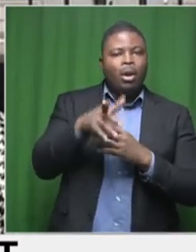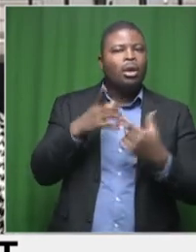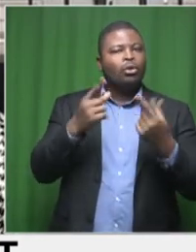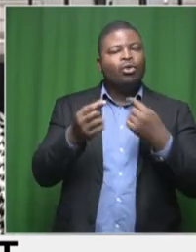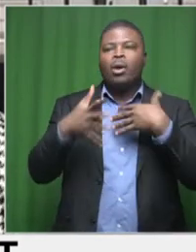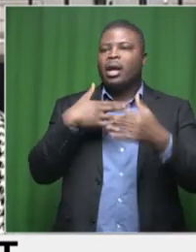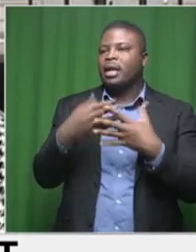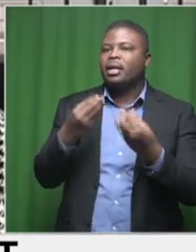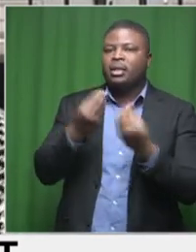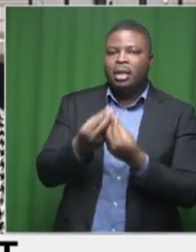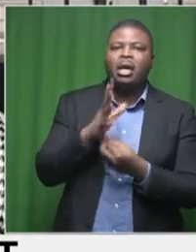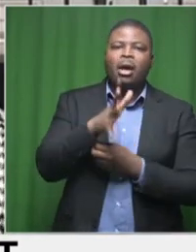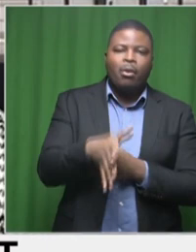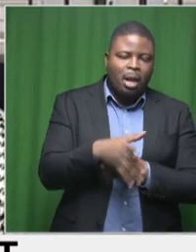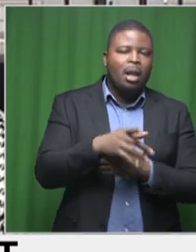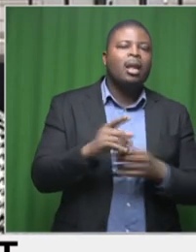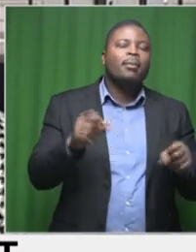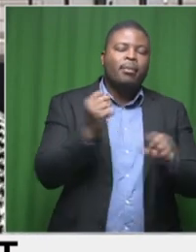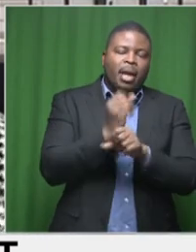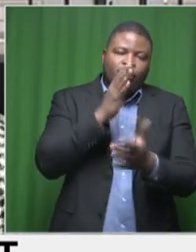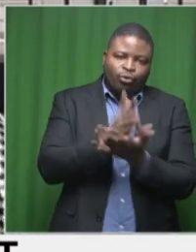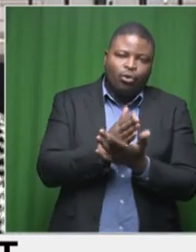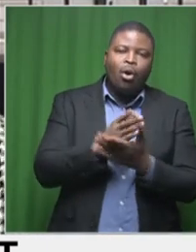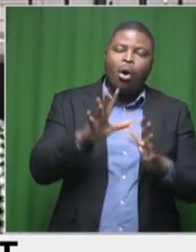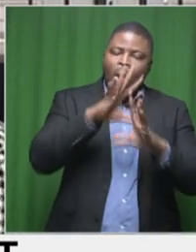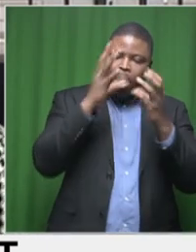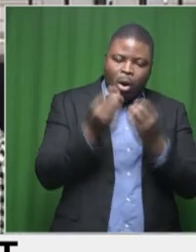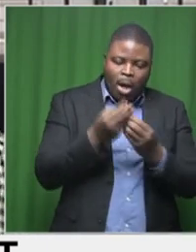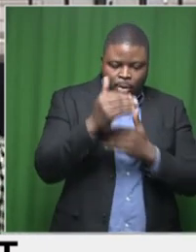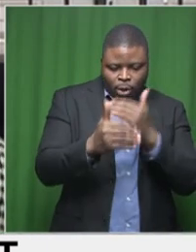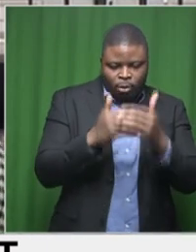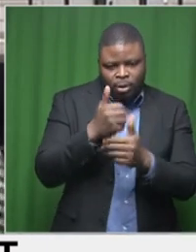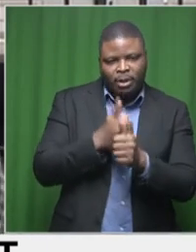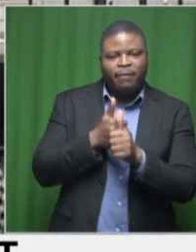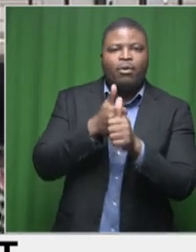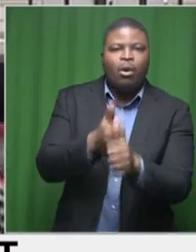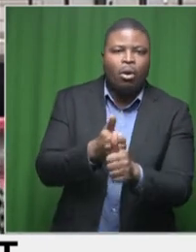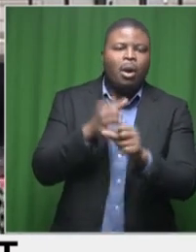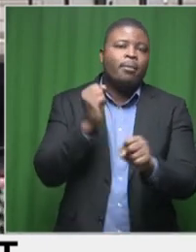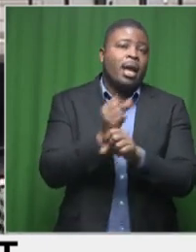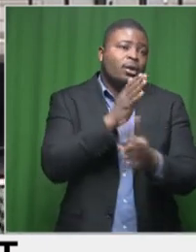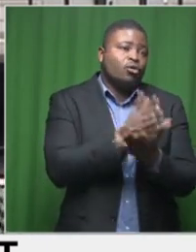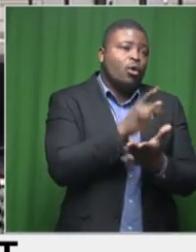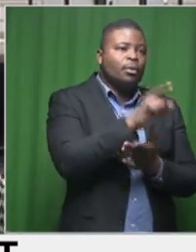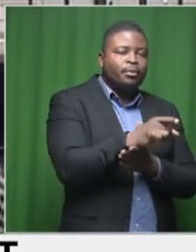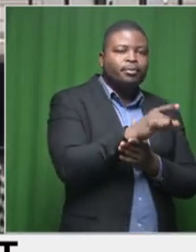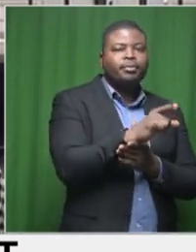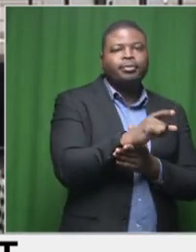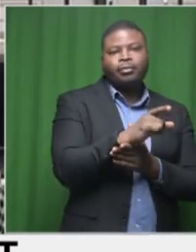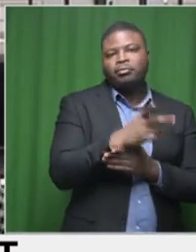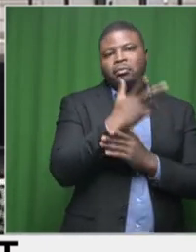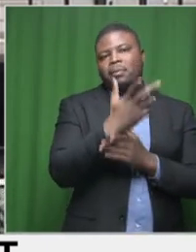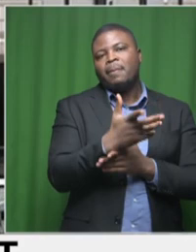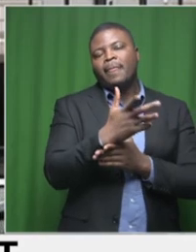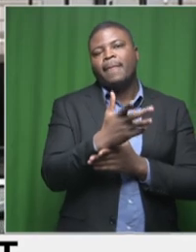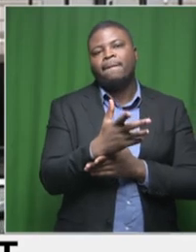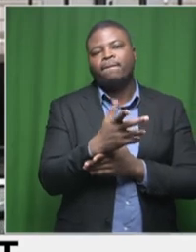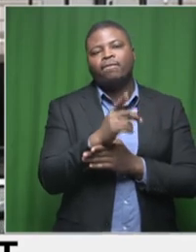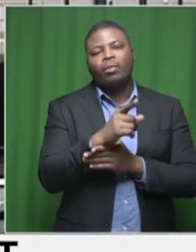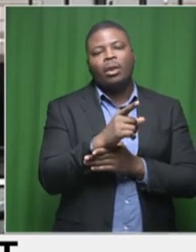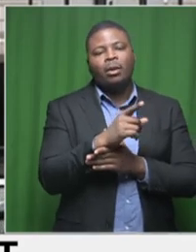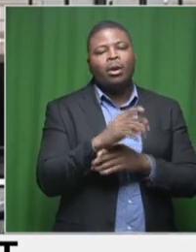correctly, to ensure that the necessary entities, such as the supreme